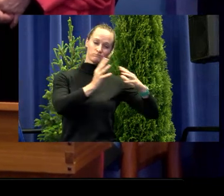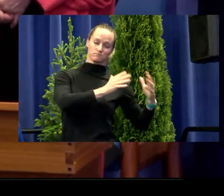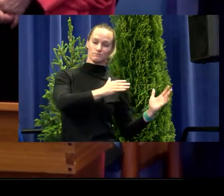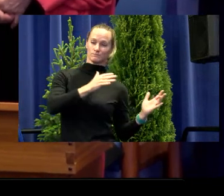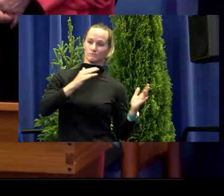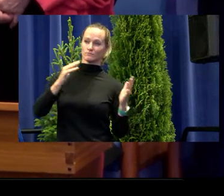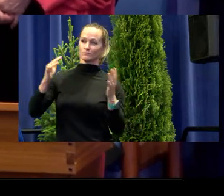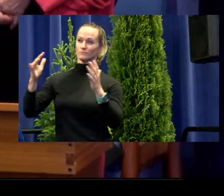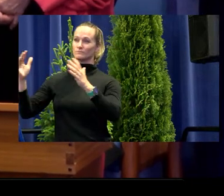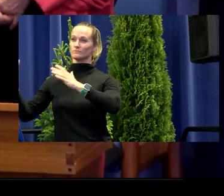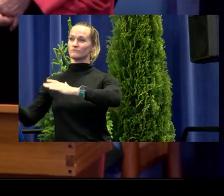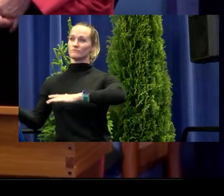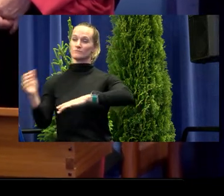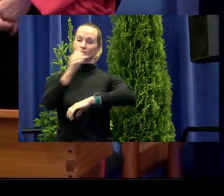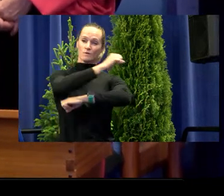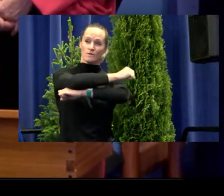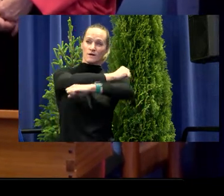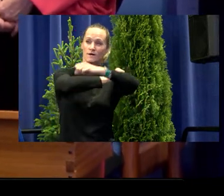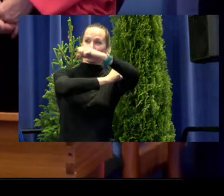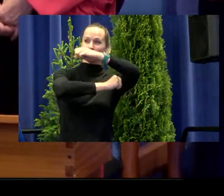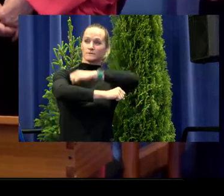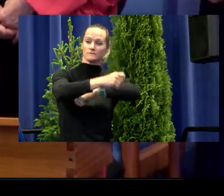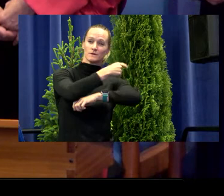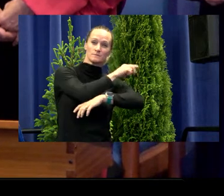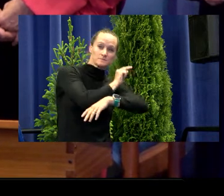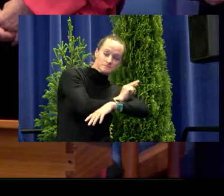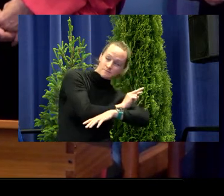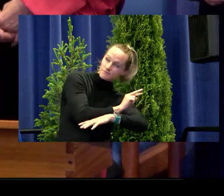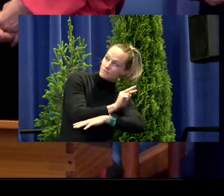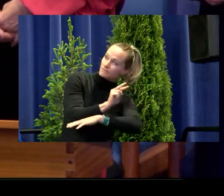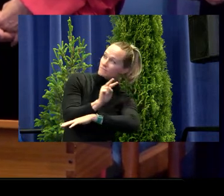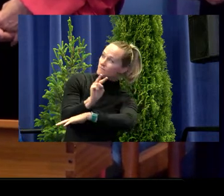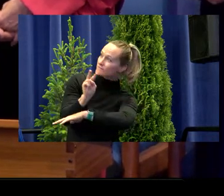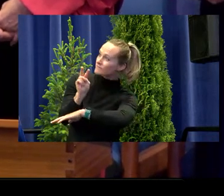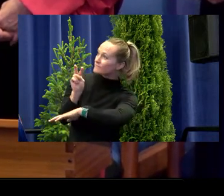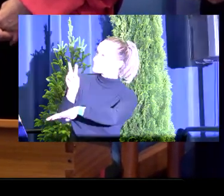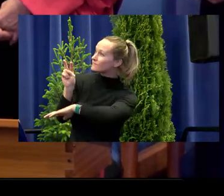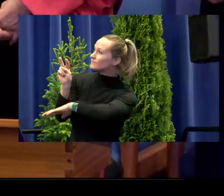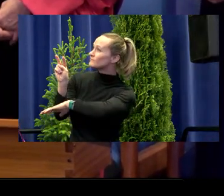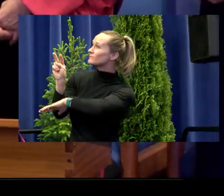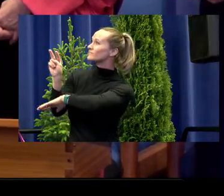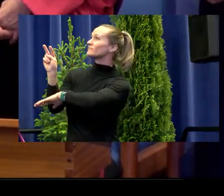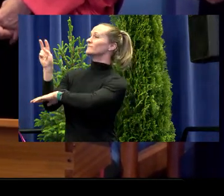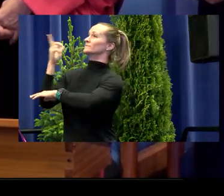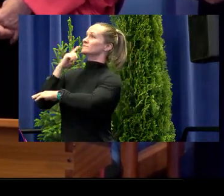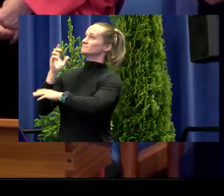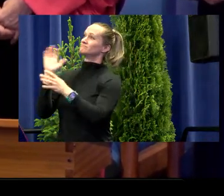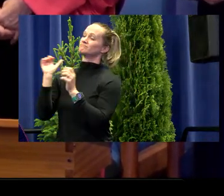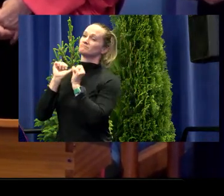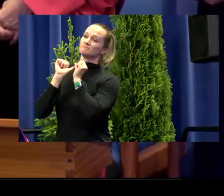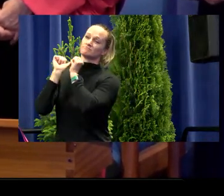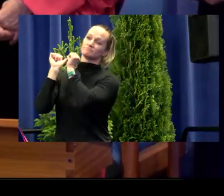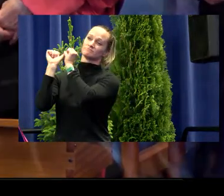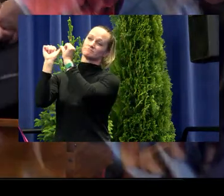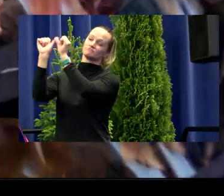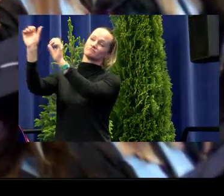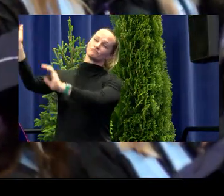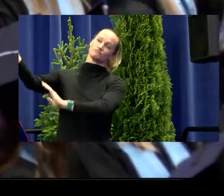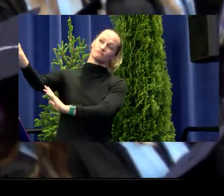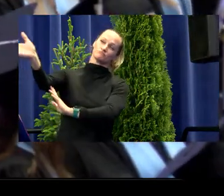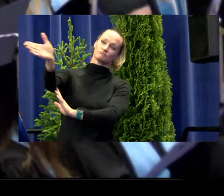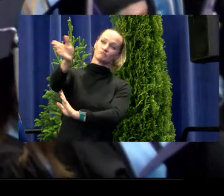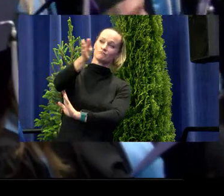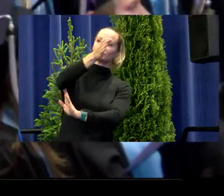perilous fight, o'er the ramparts we watched, were so